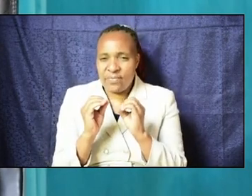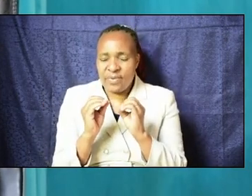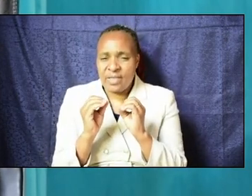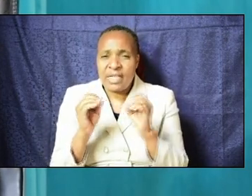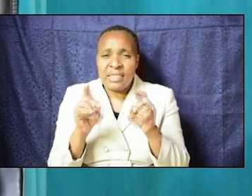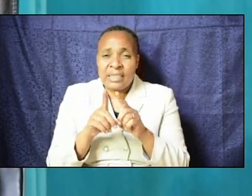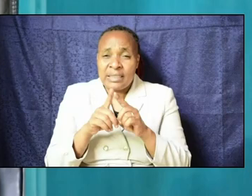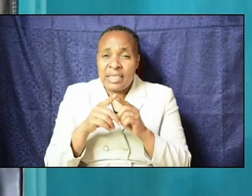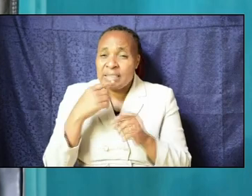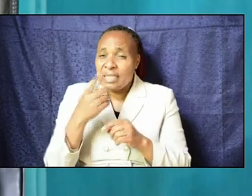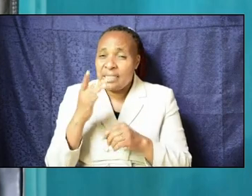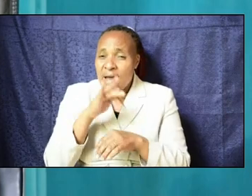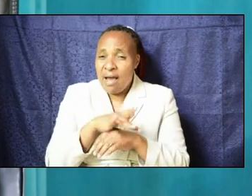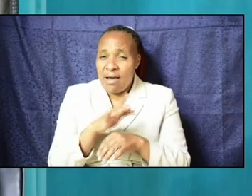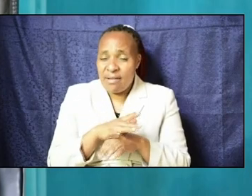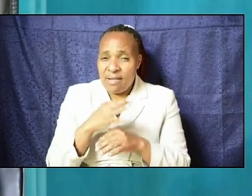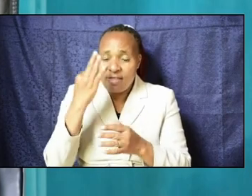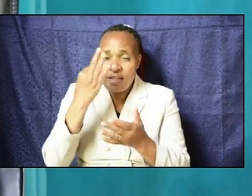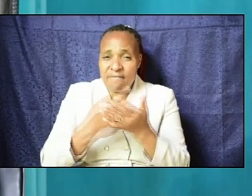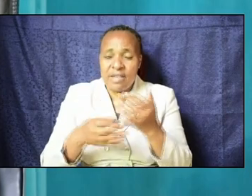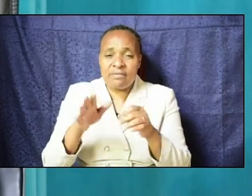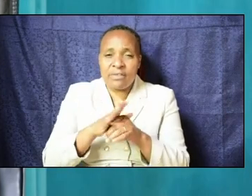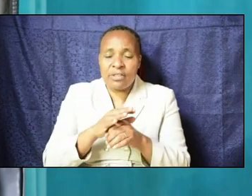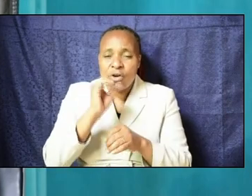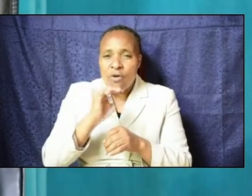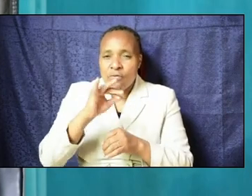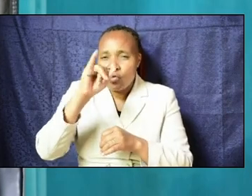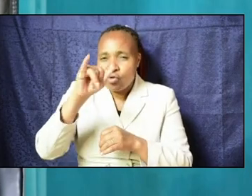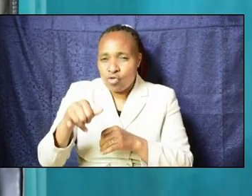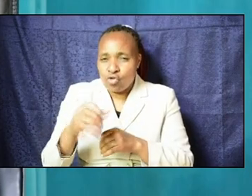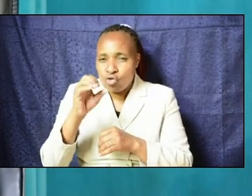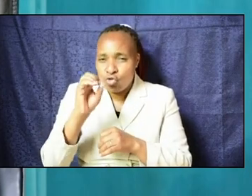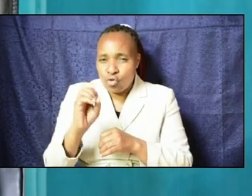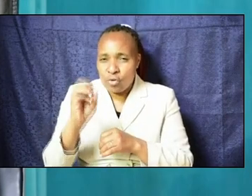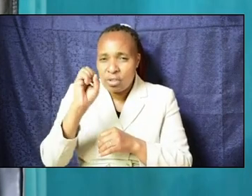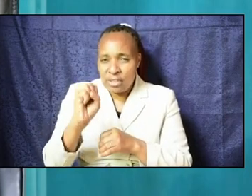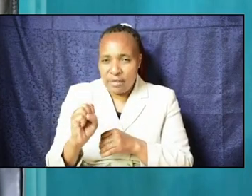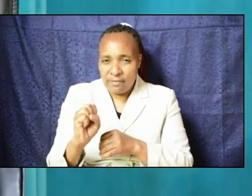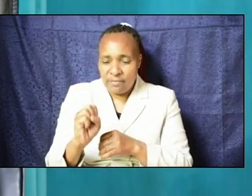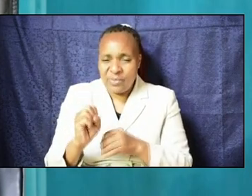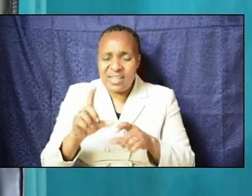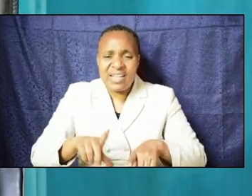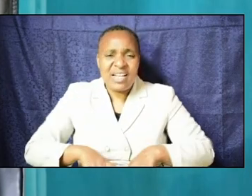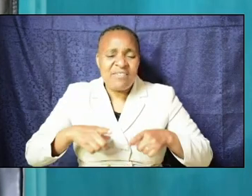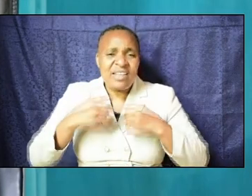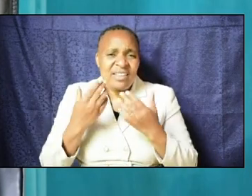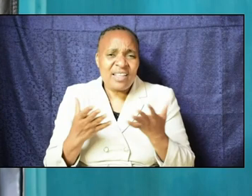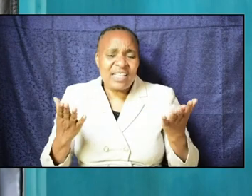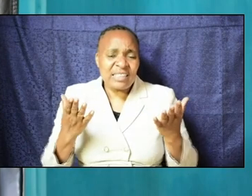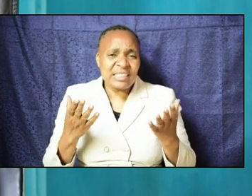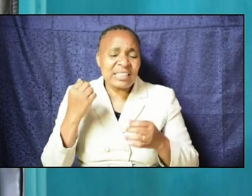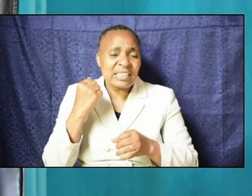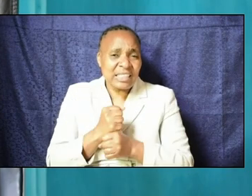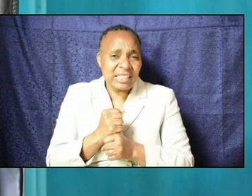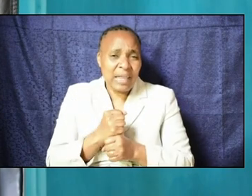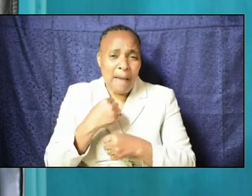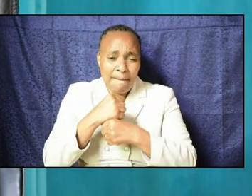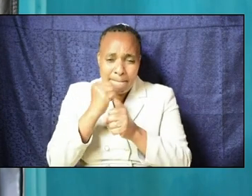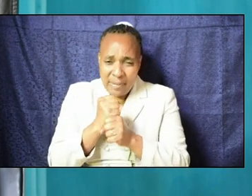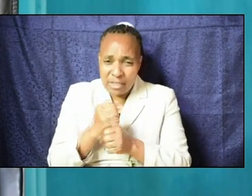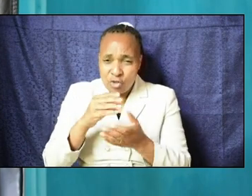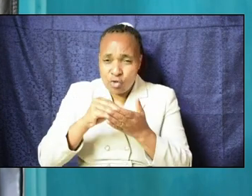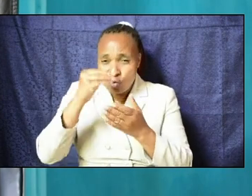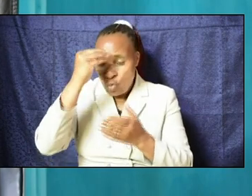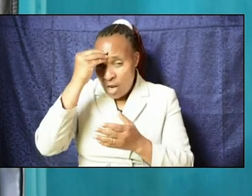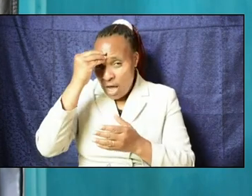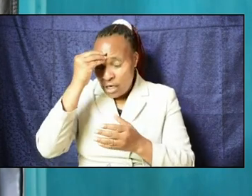As I said earlier, the faithfulness of Joseph, the little things which he did, made him learn to deal